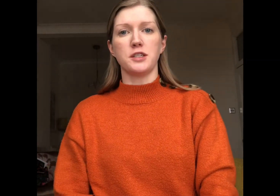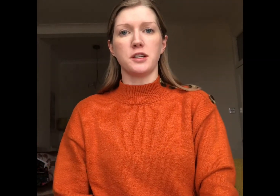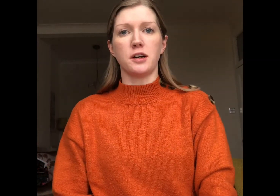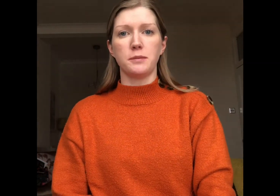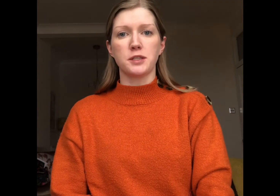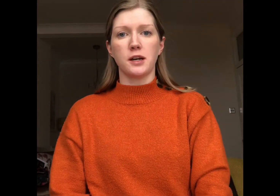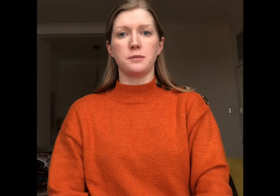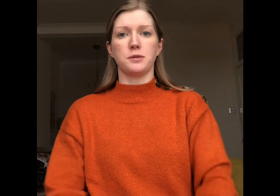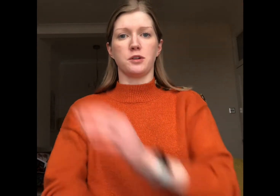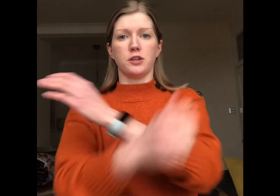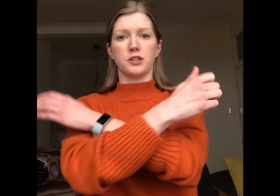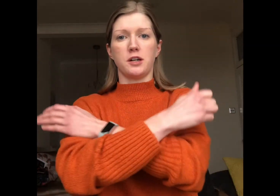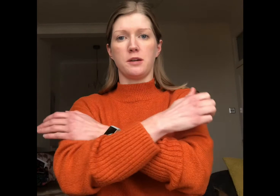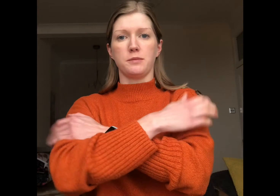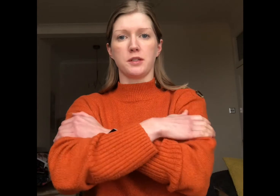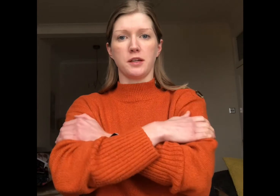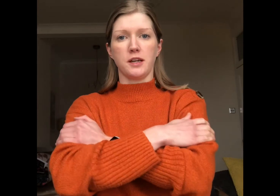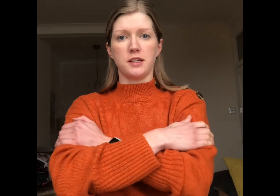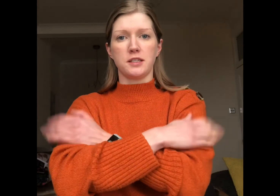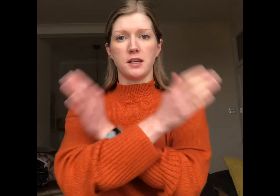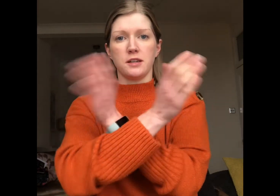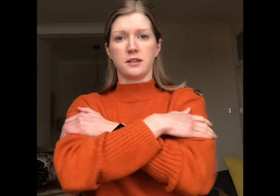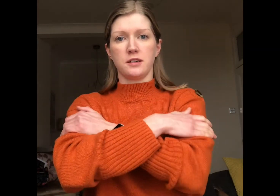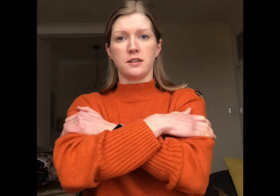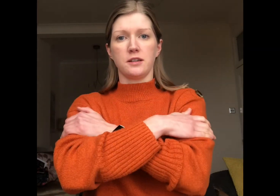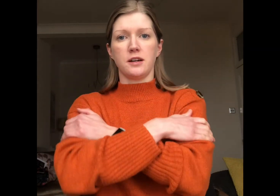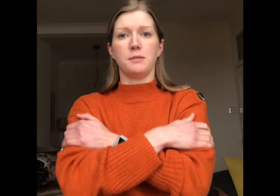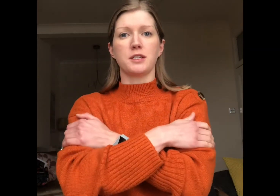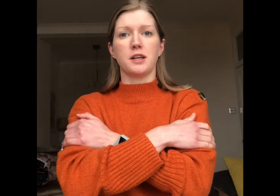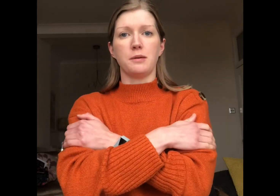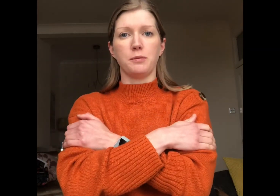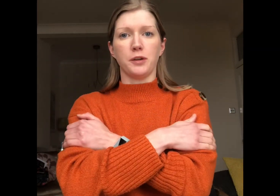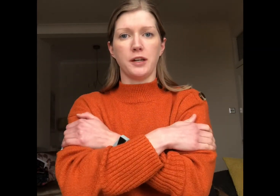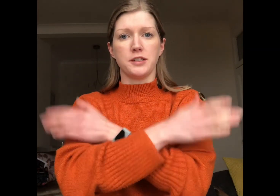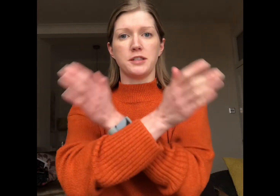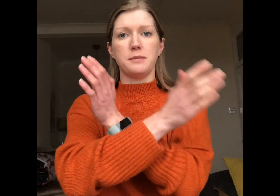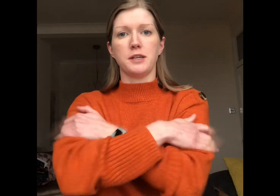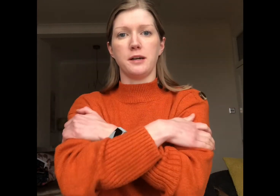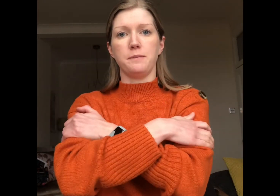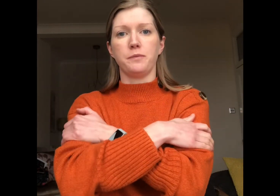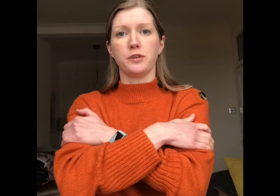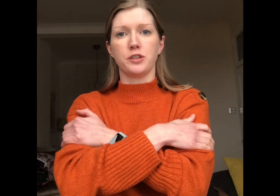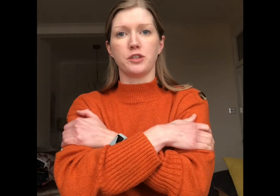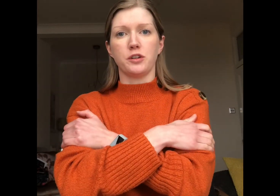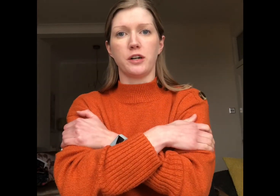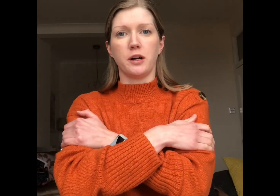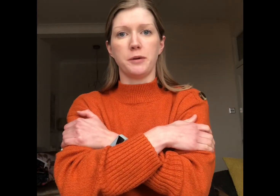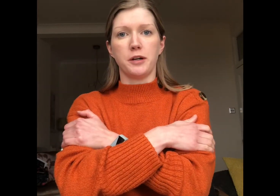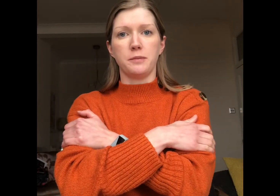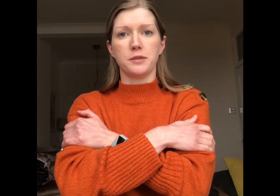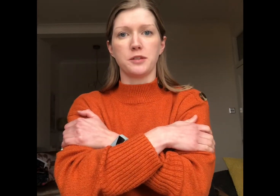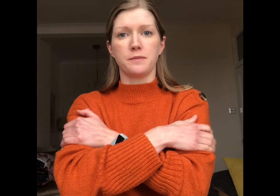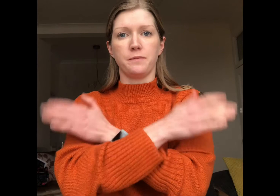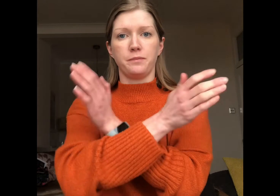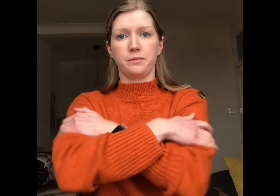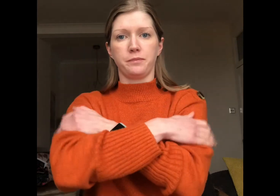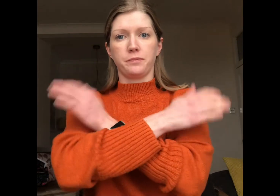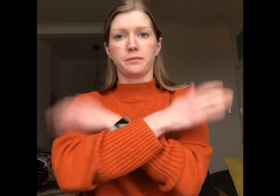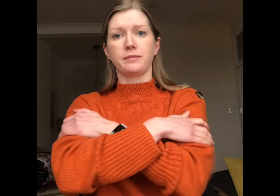going to do is an arm slap. So we cross our arms like this, and we slap both hands at the same time, just on our upper arms.